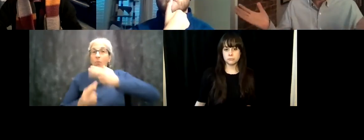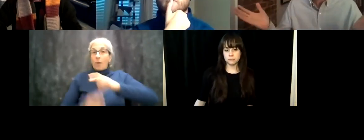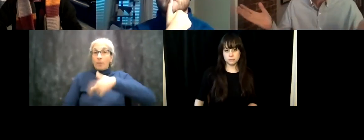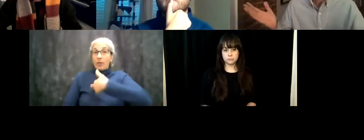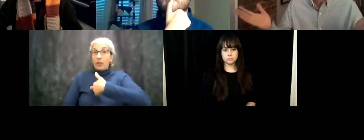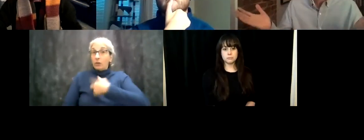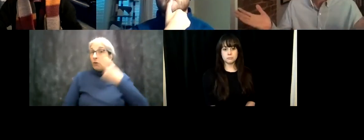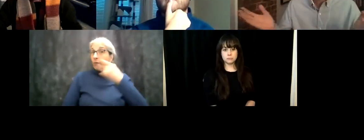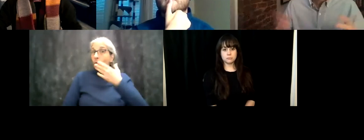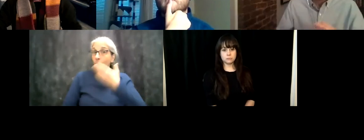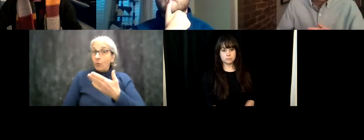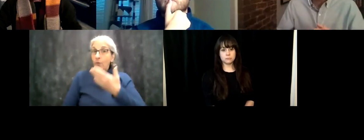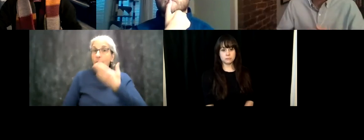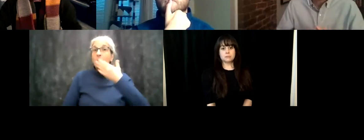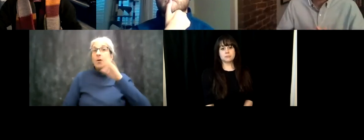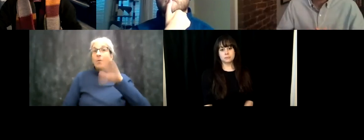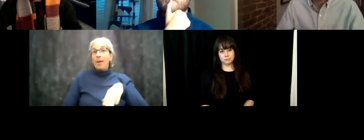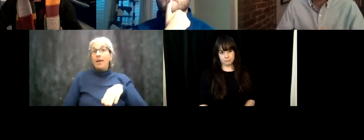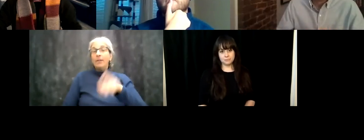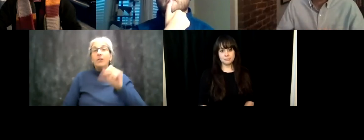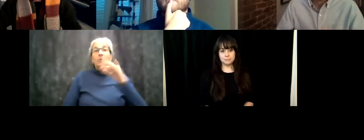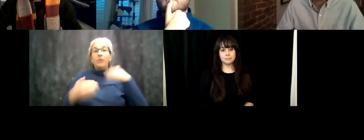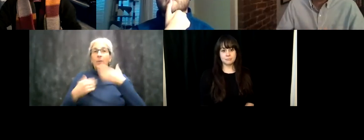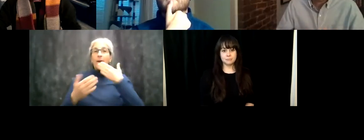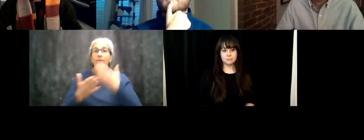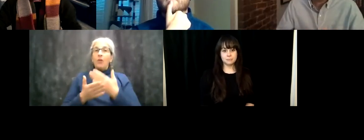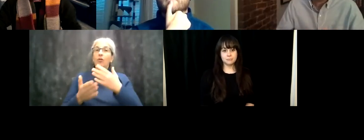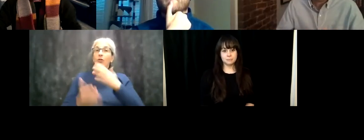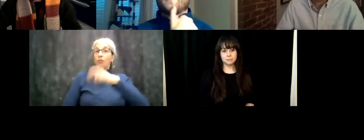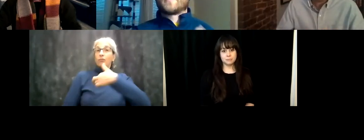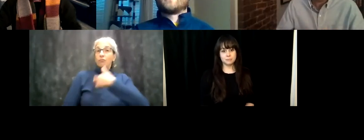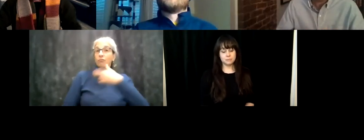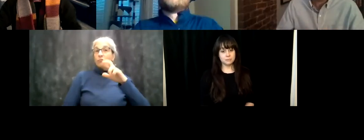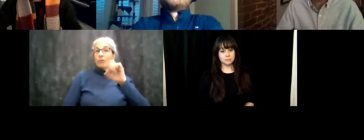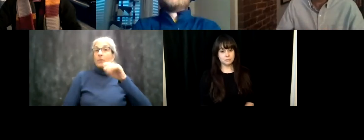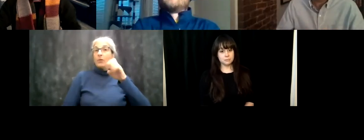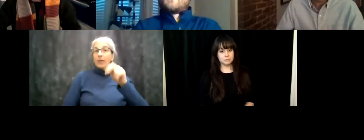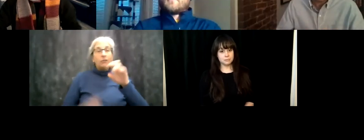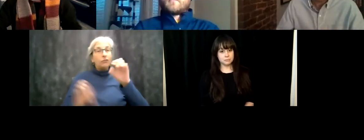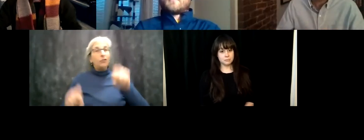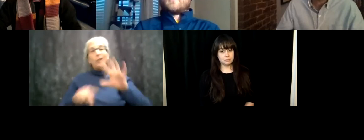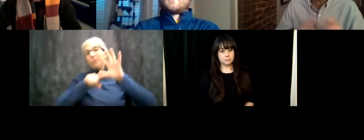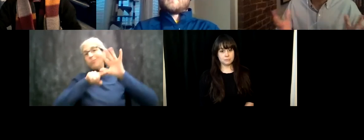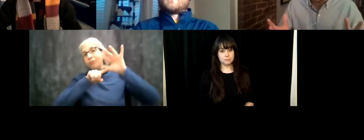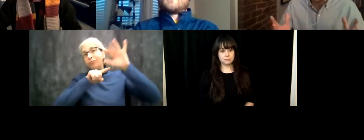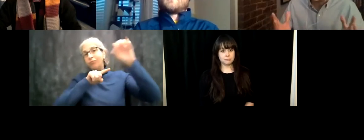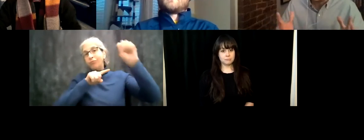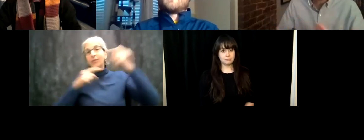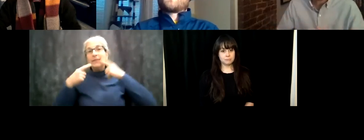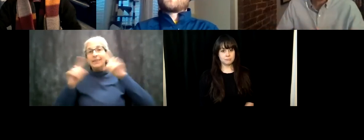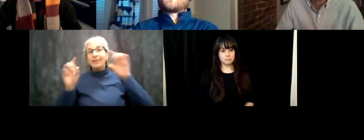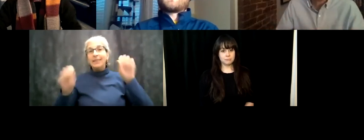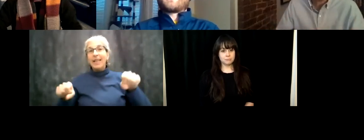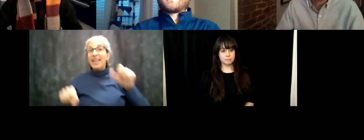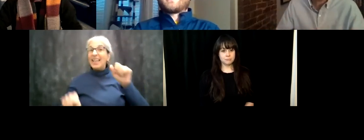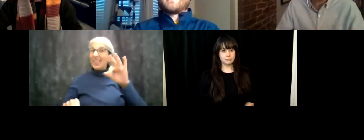for good or for worse. So if you've got a great reputation, that can take you anywhere you want to go. If you don't have a great reputation